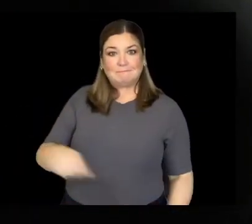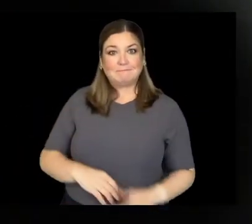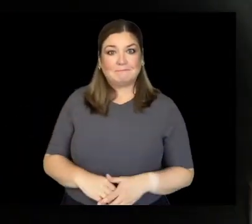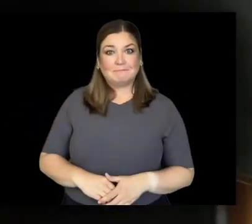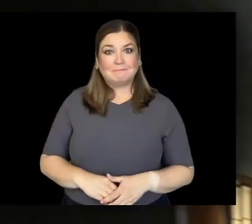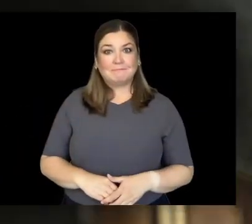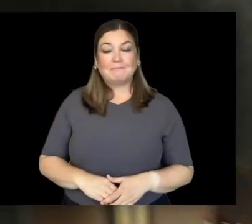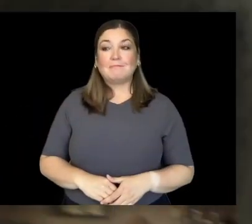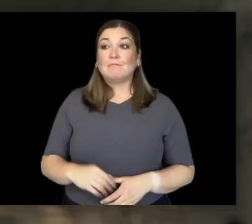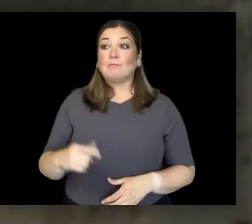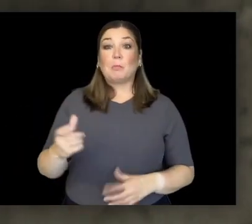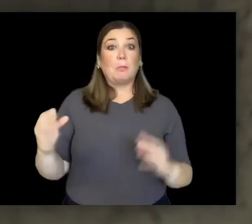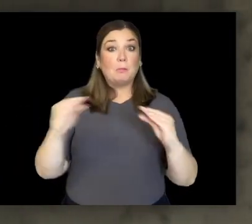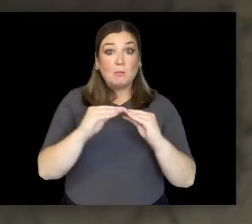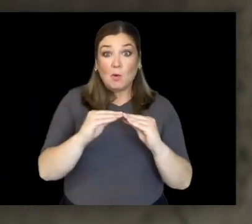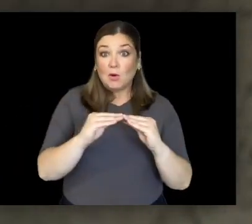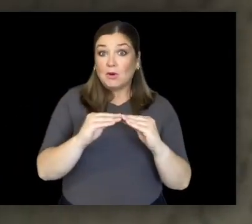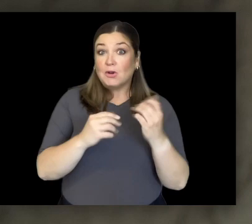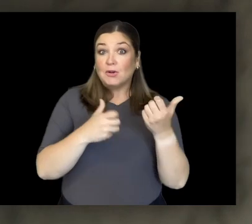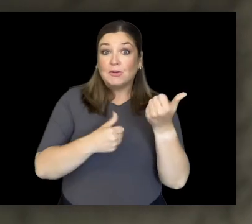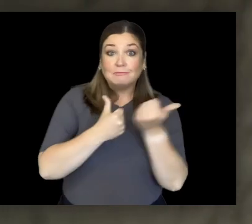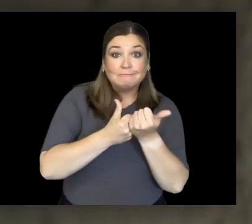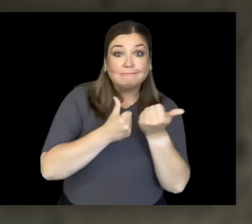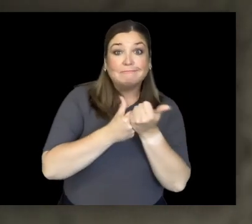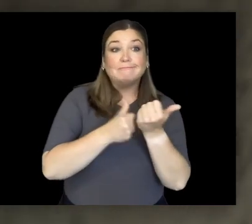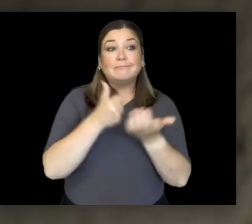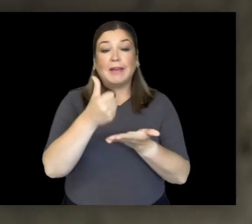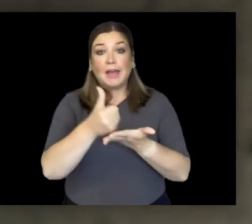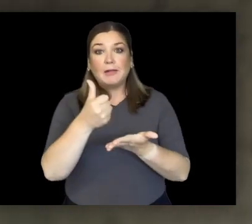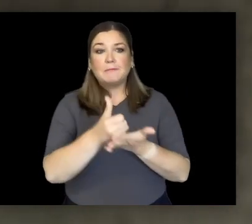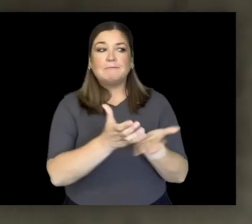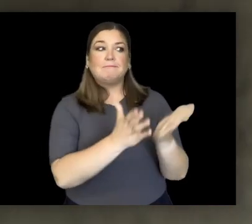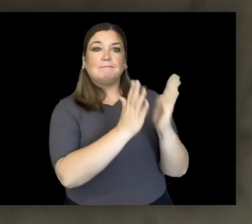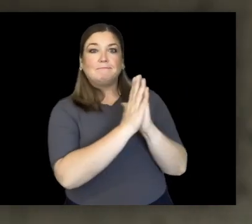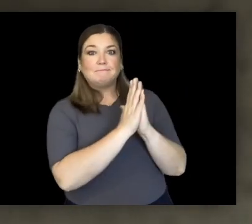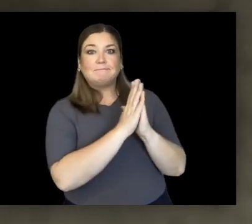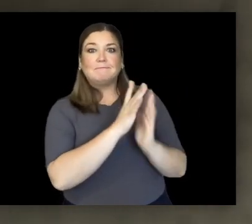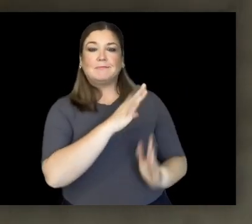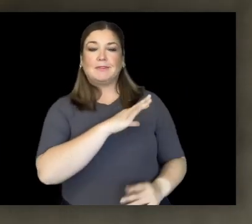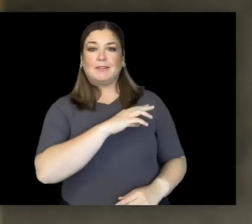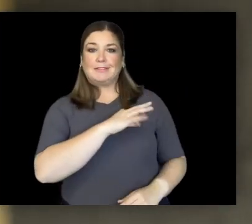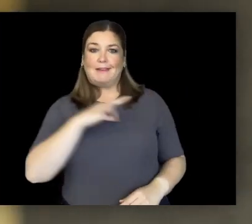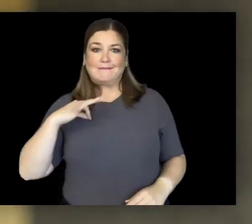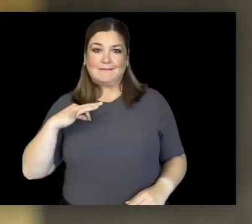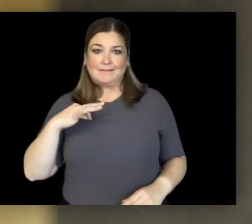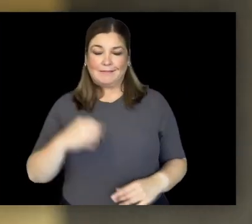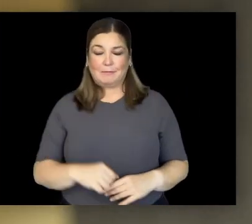assistance. If you need any assistance at all, please reach out to an usher.